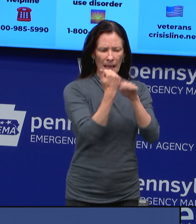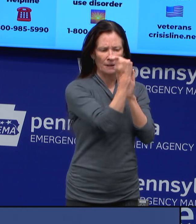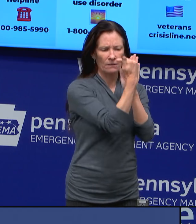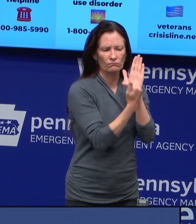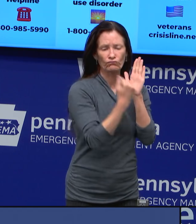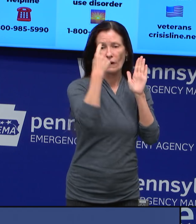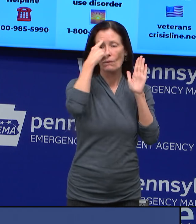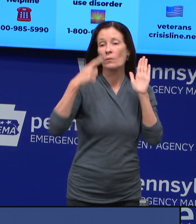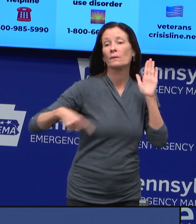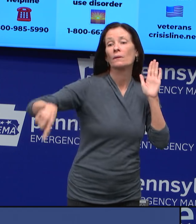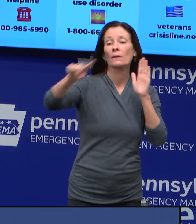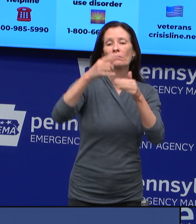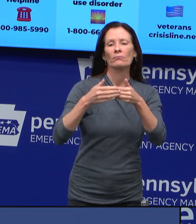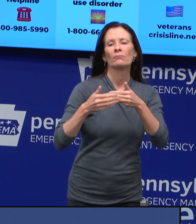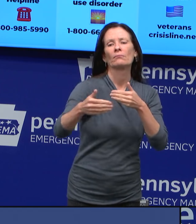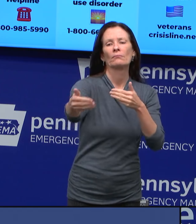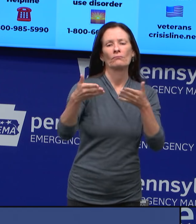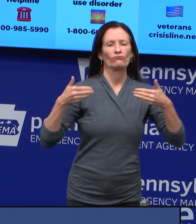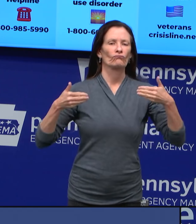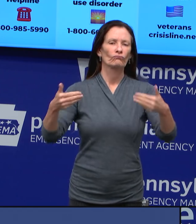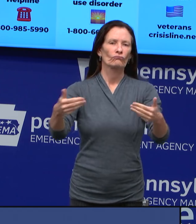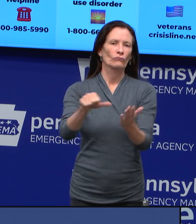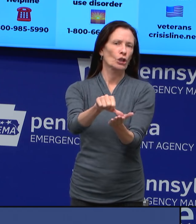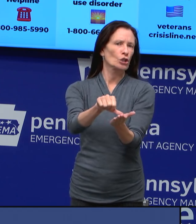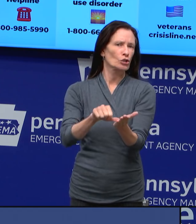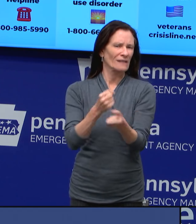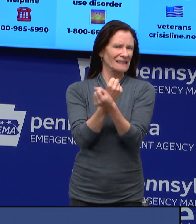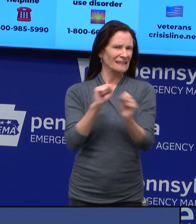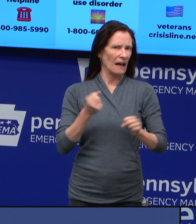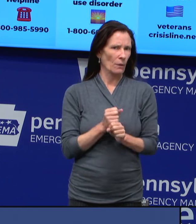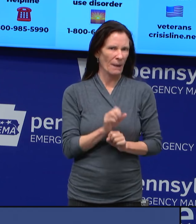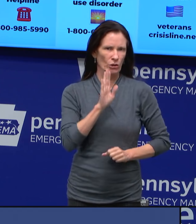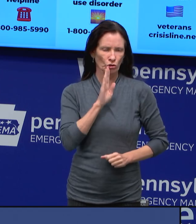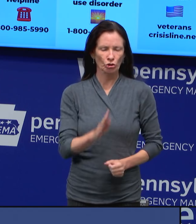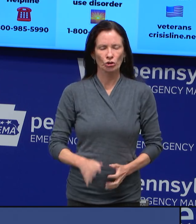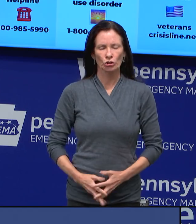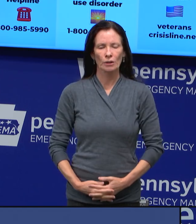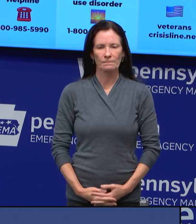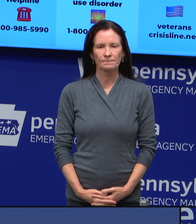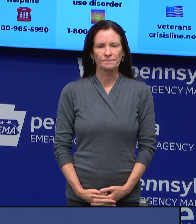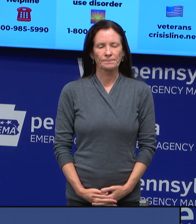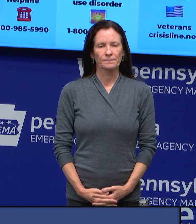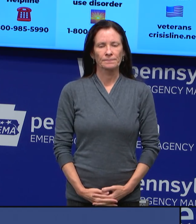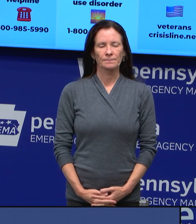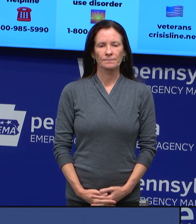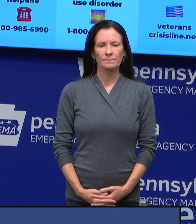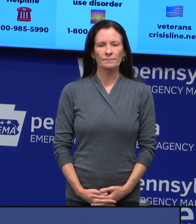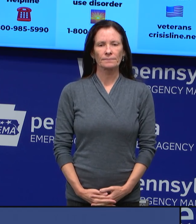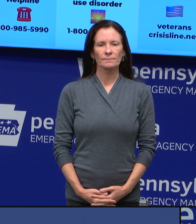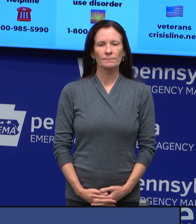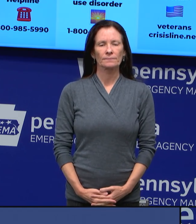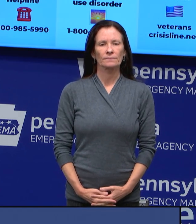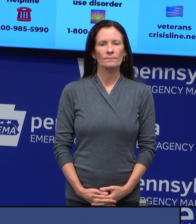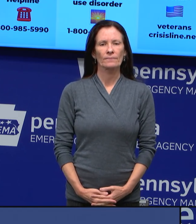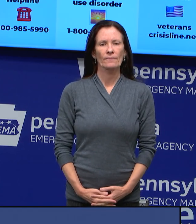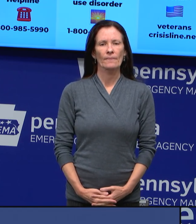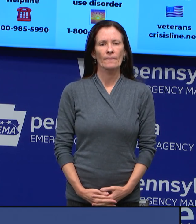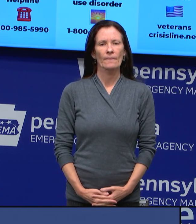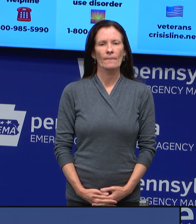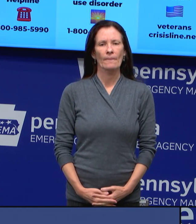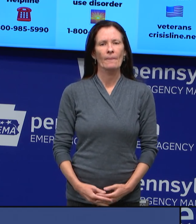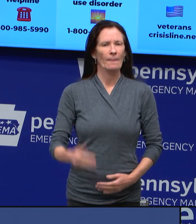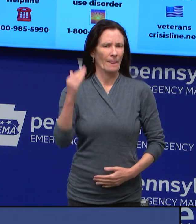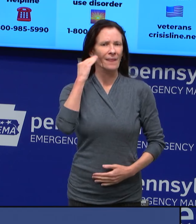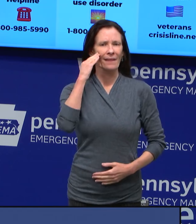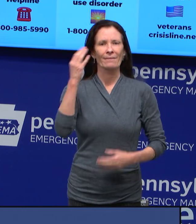with guidance of the Children's Hospital Association of the United States. We know that many Pennsylvanians have